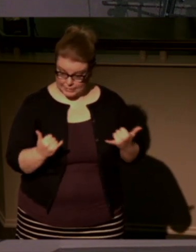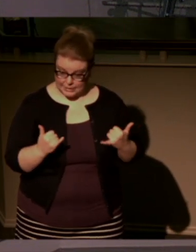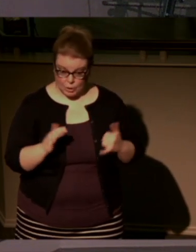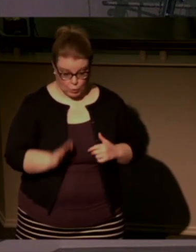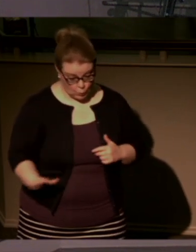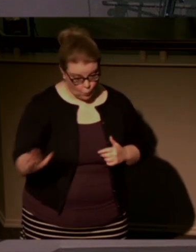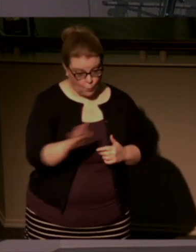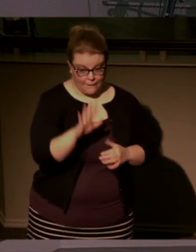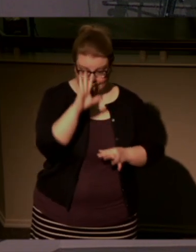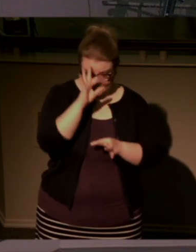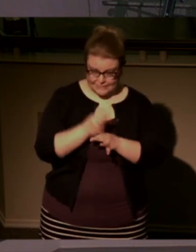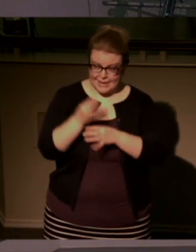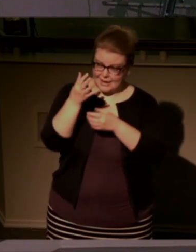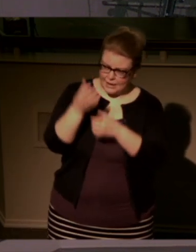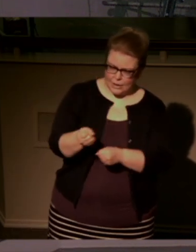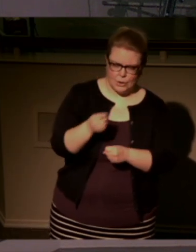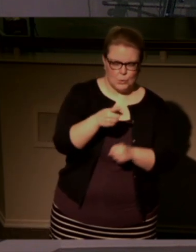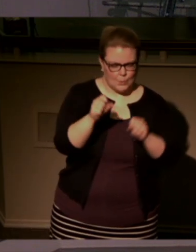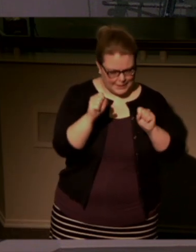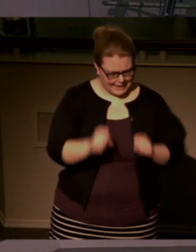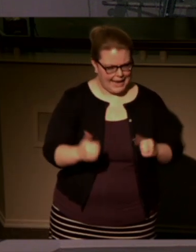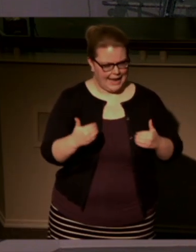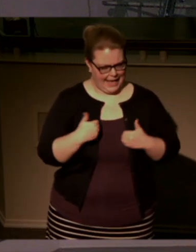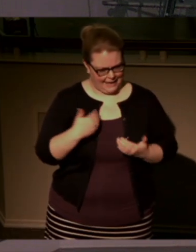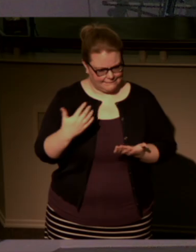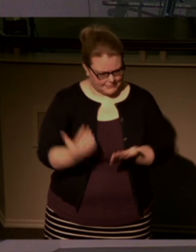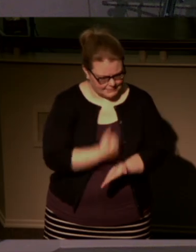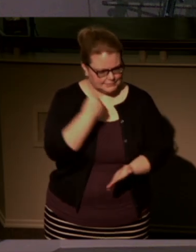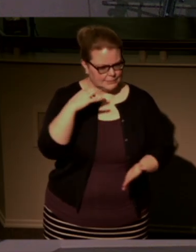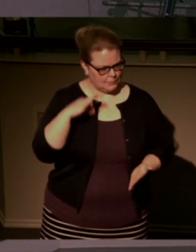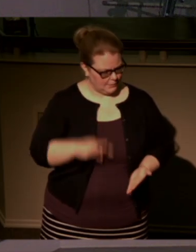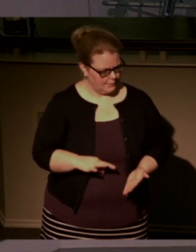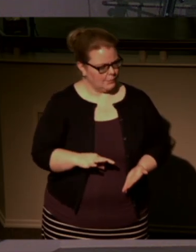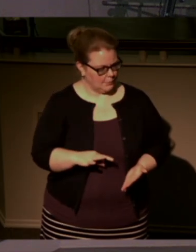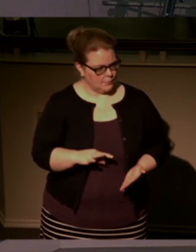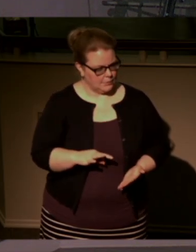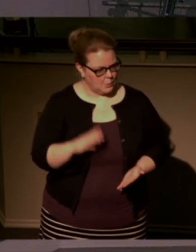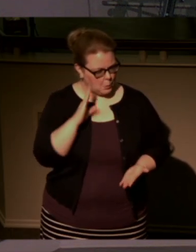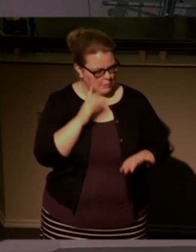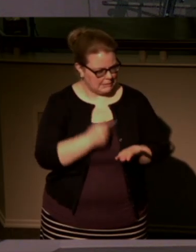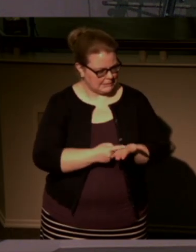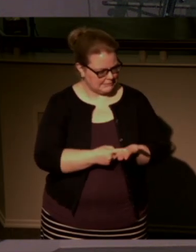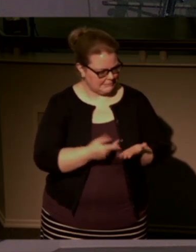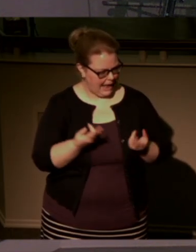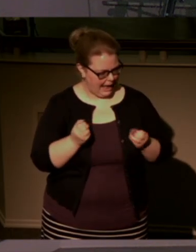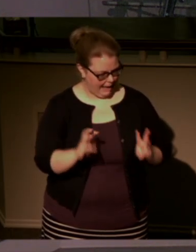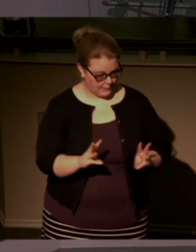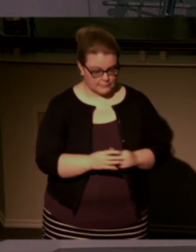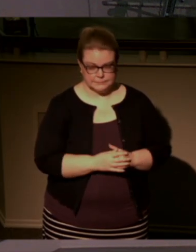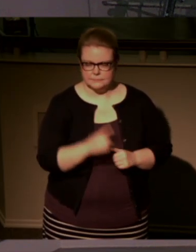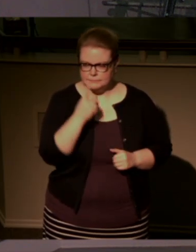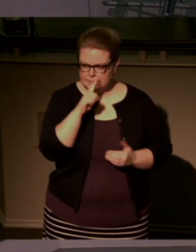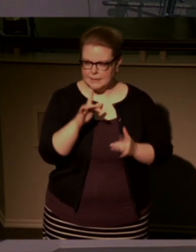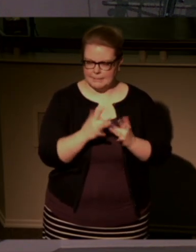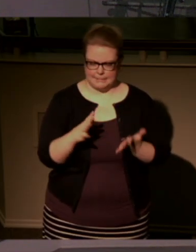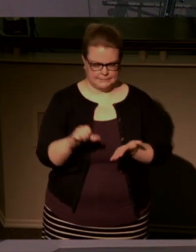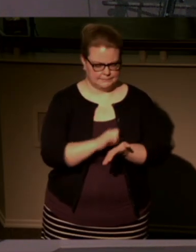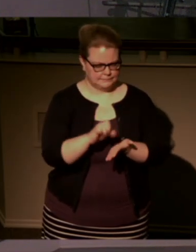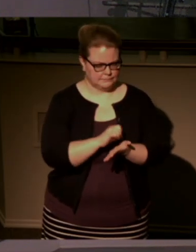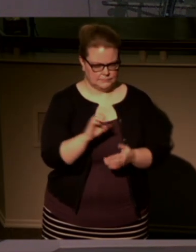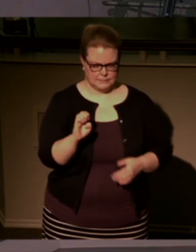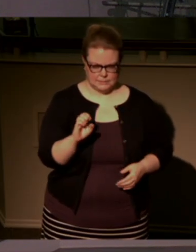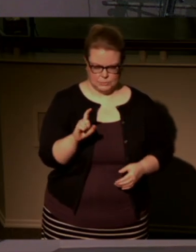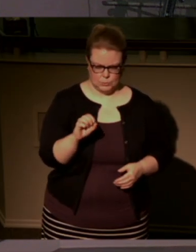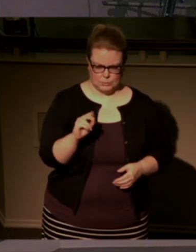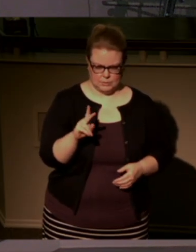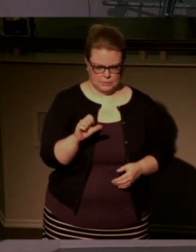faith, you can gain a win. And we're going to talk about how that happens. All right, so take your Bibles, turn to Exodus